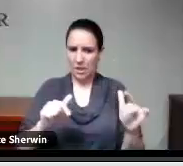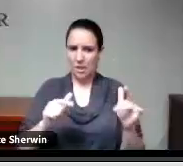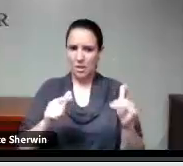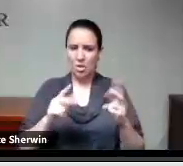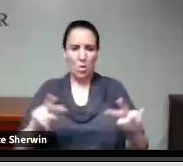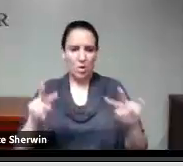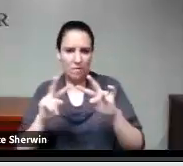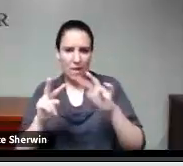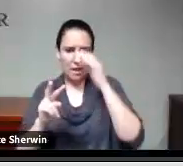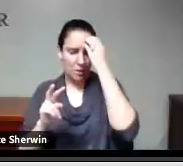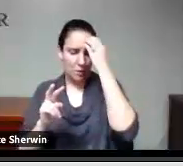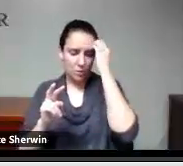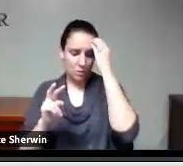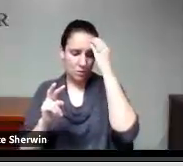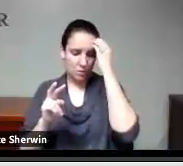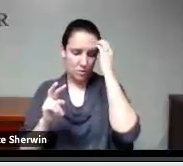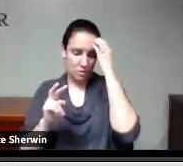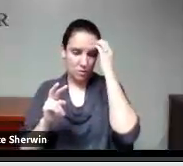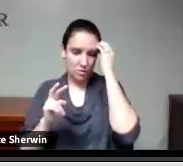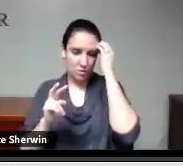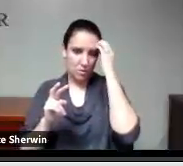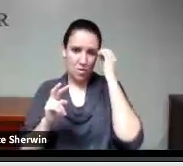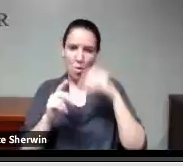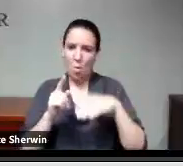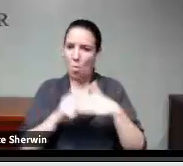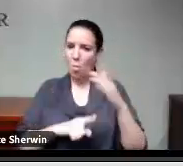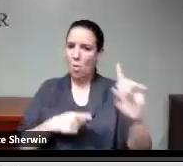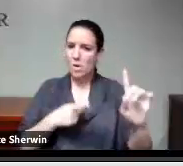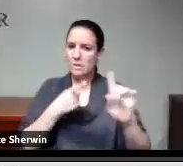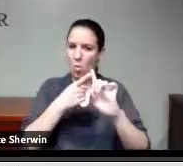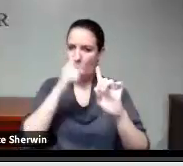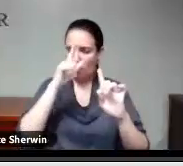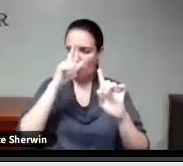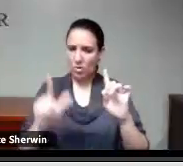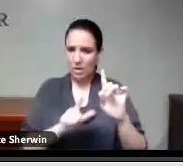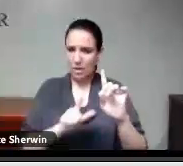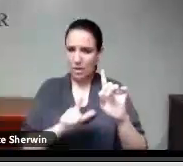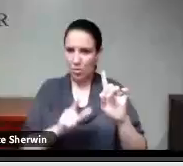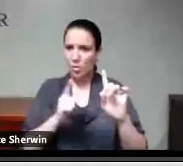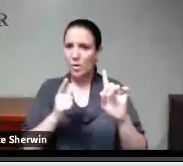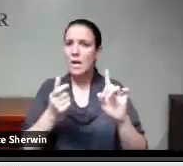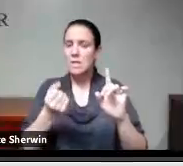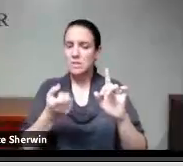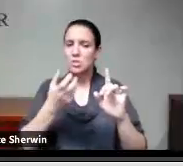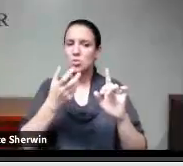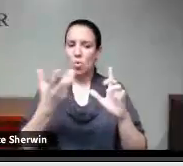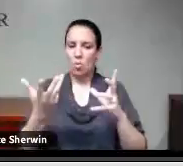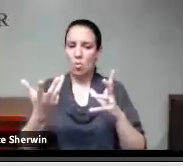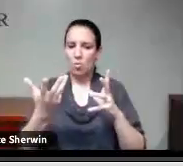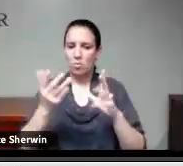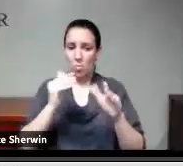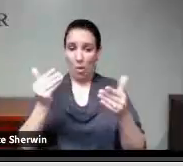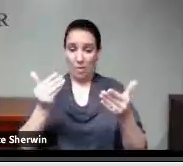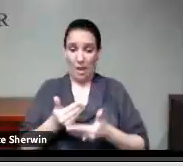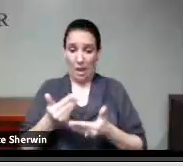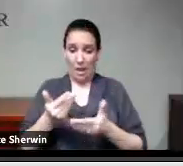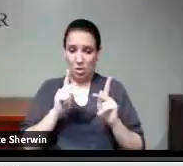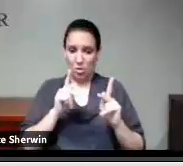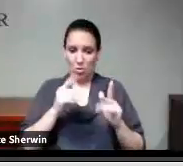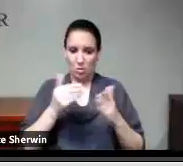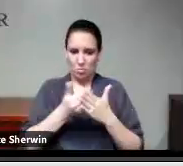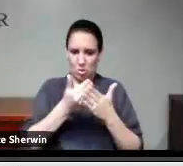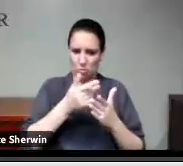are that are reflective of the library's mission, and what that means as far as interpreting qualifications for new